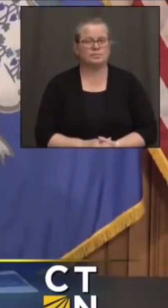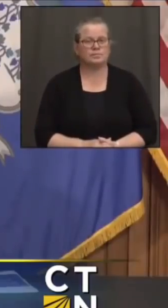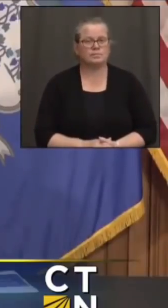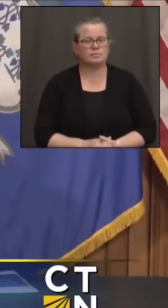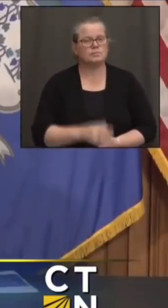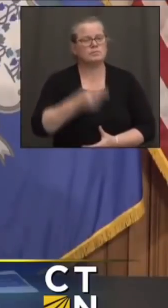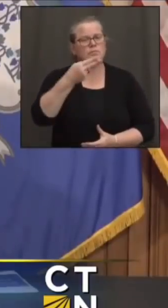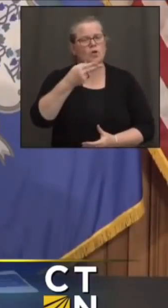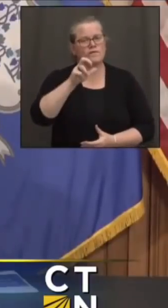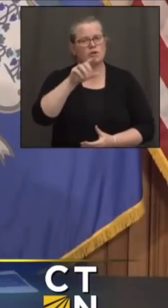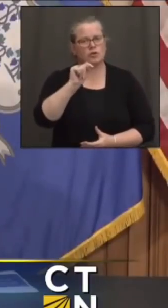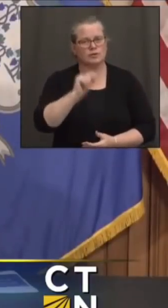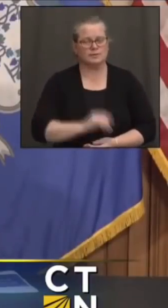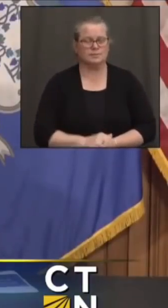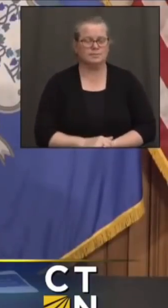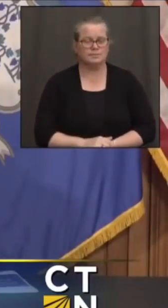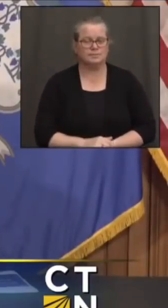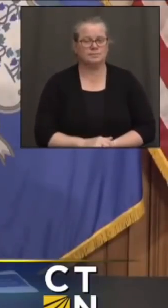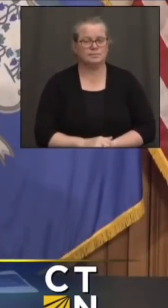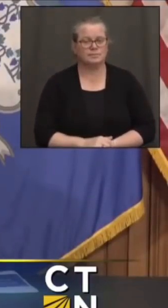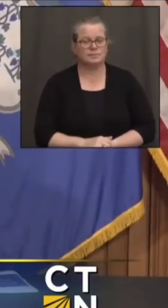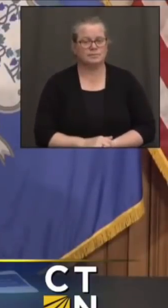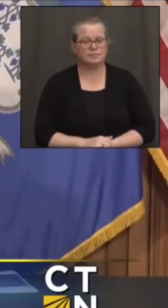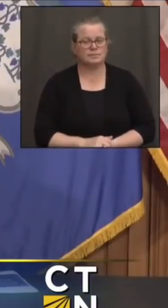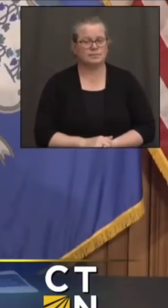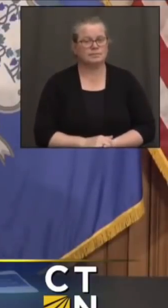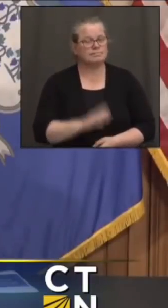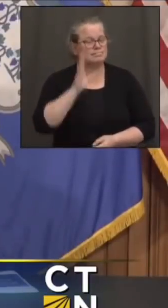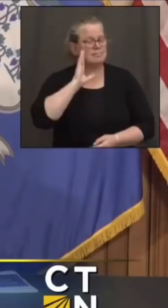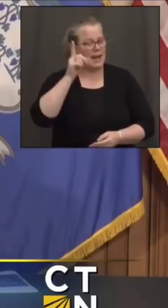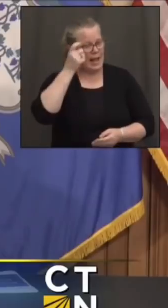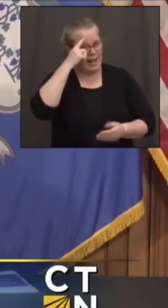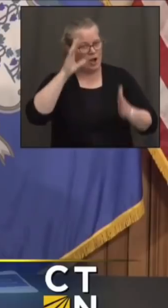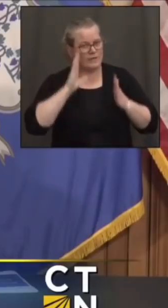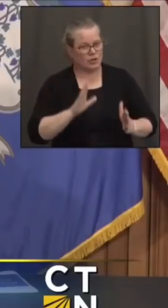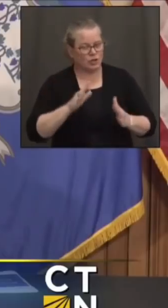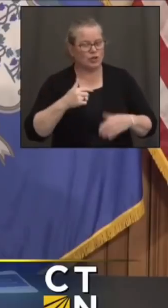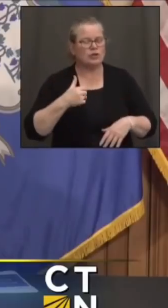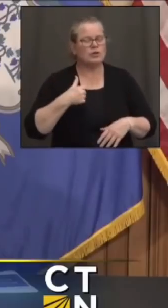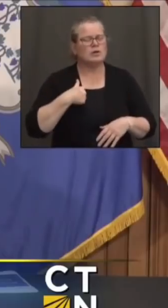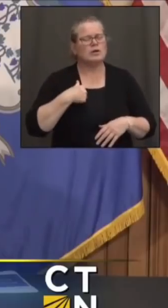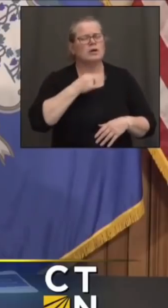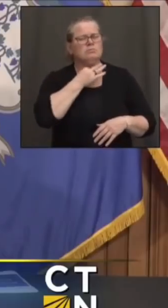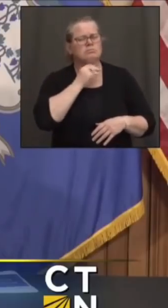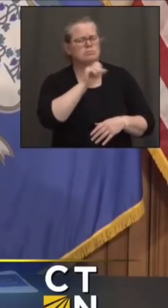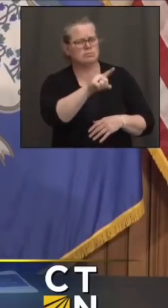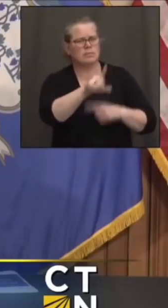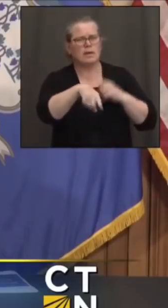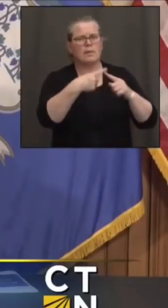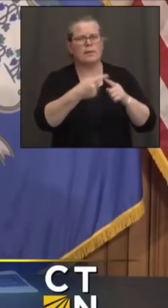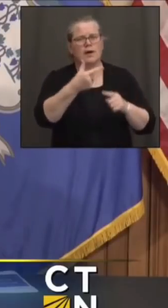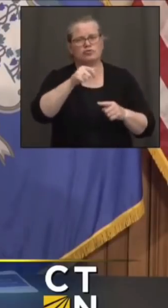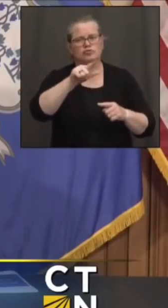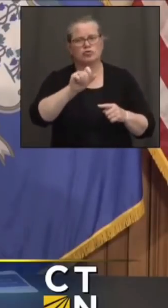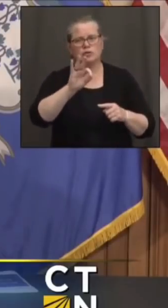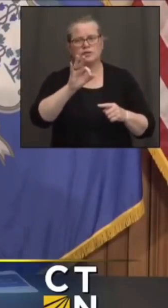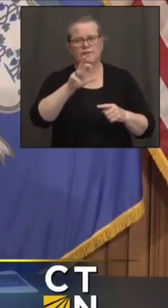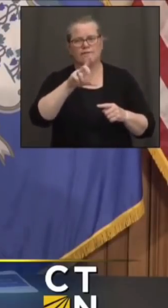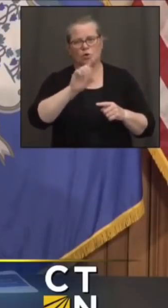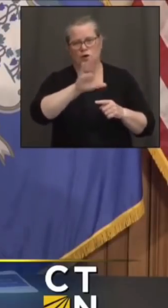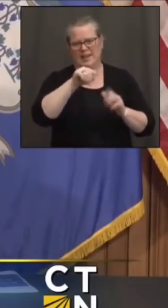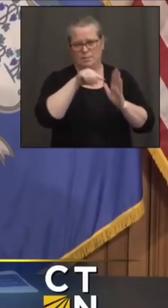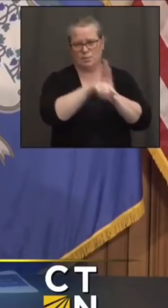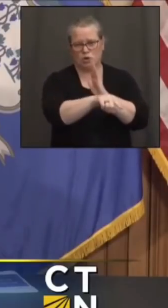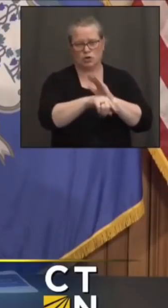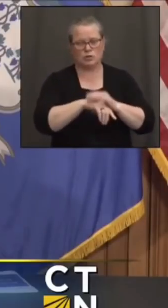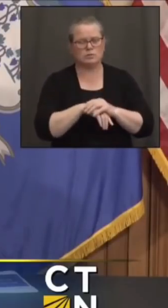The Hartford Current. Hi, Governor. It's Eliza Fawcett from The Current. I wanted to follow up on the question about George Floyd's murder.